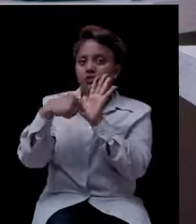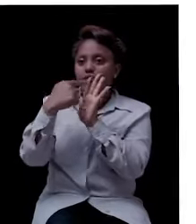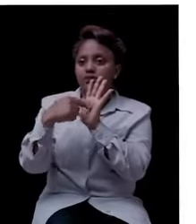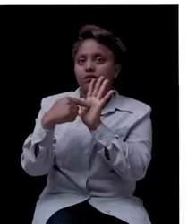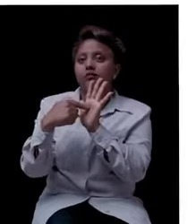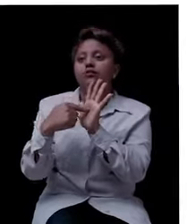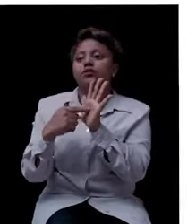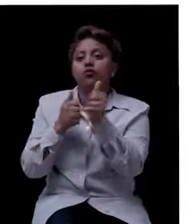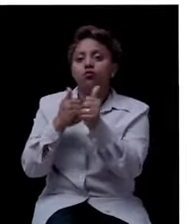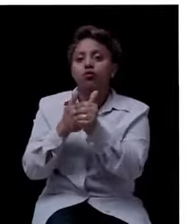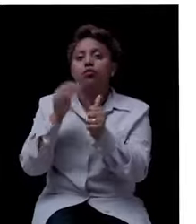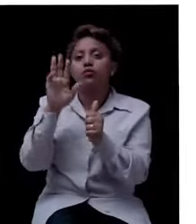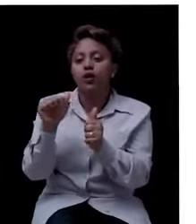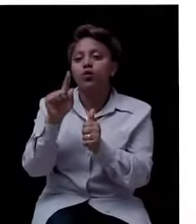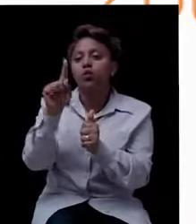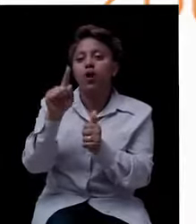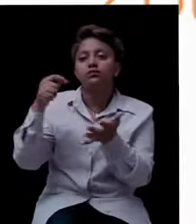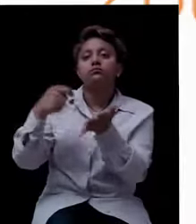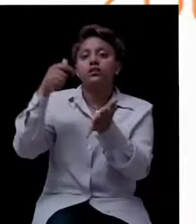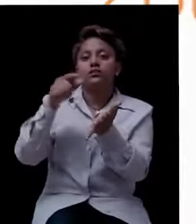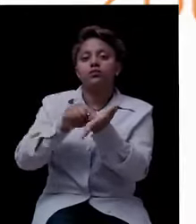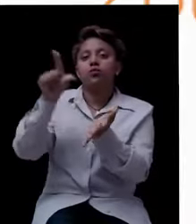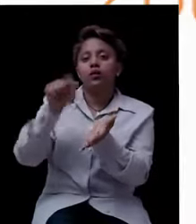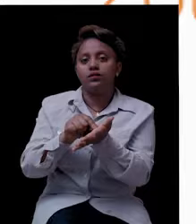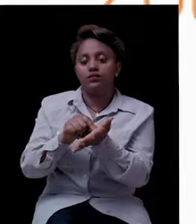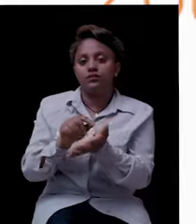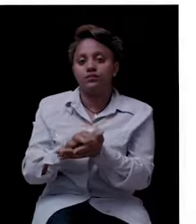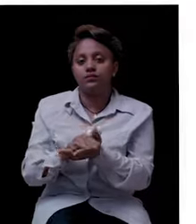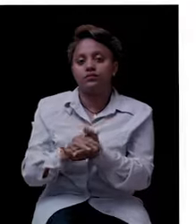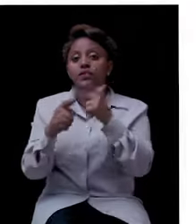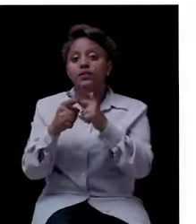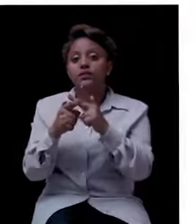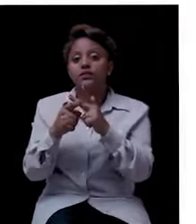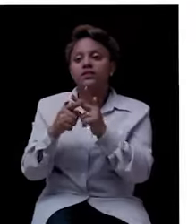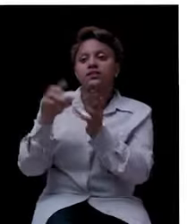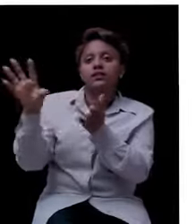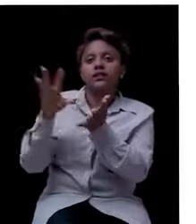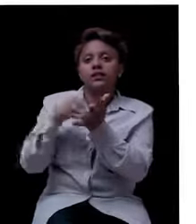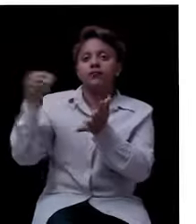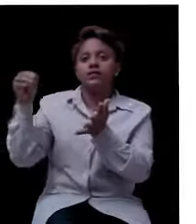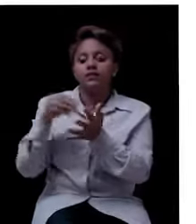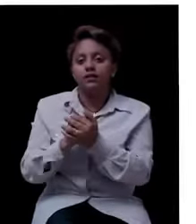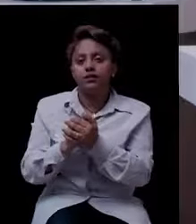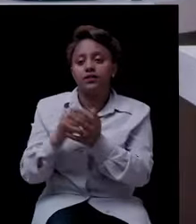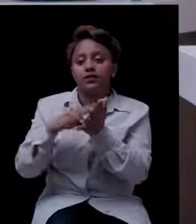see the encrypted Bob's name followed by sent 1 Bitcoin. Third,